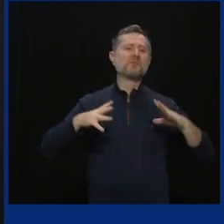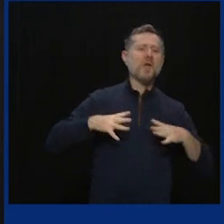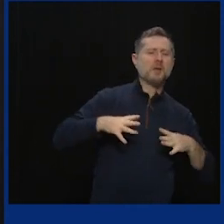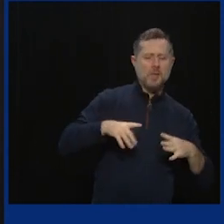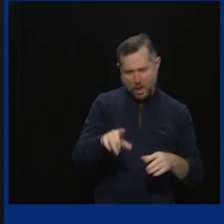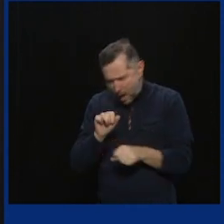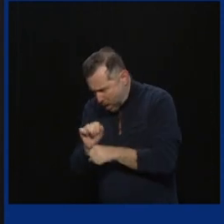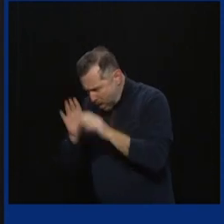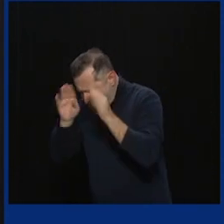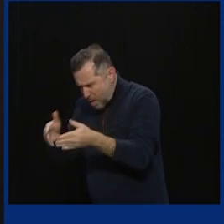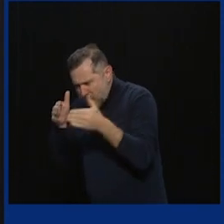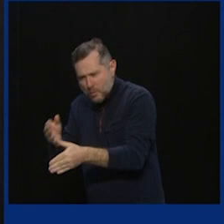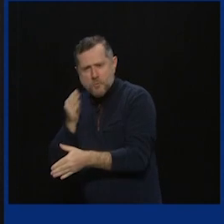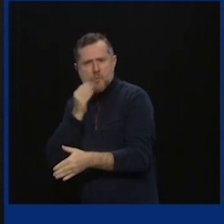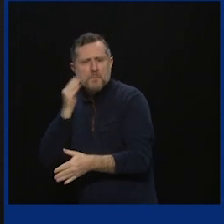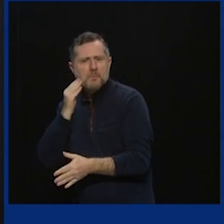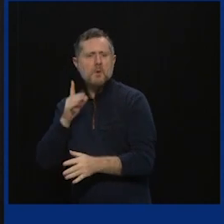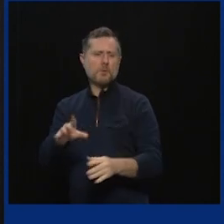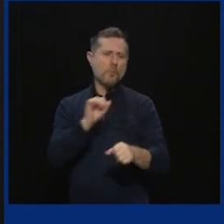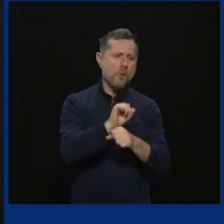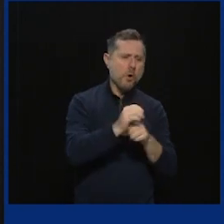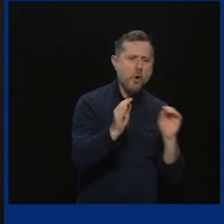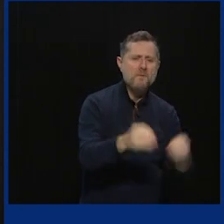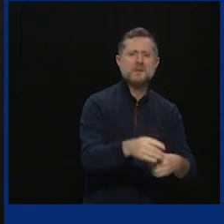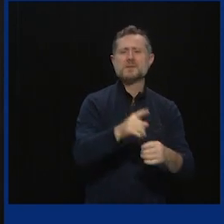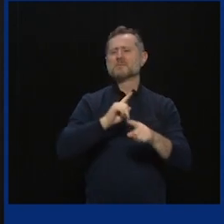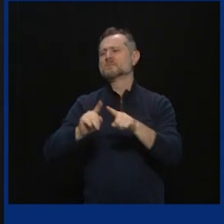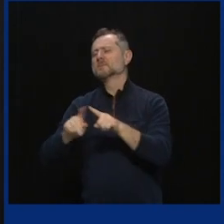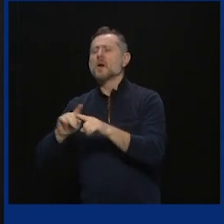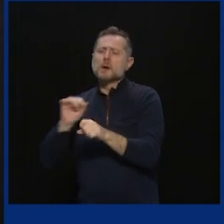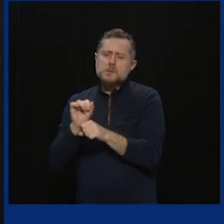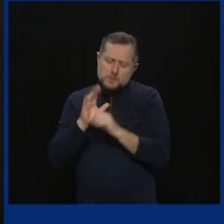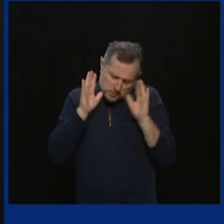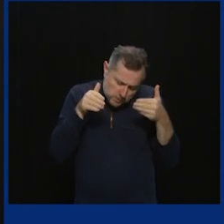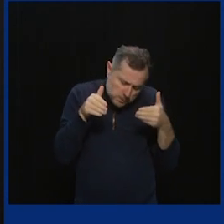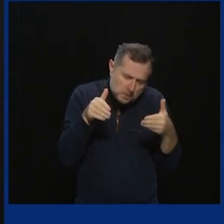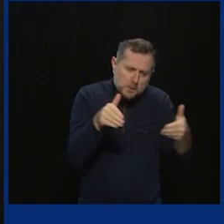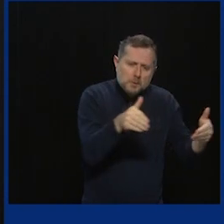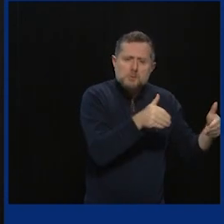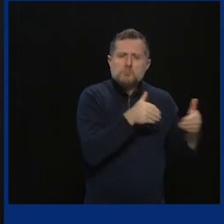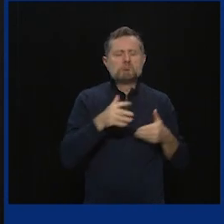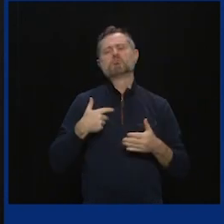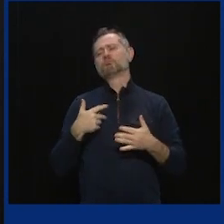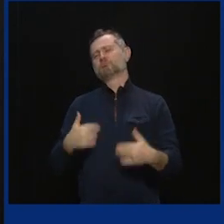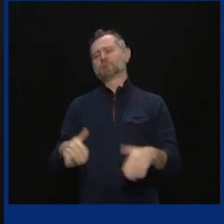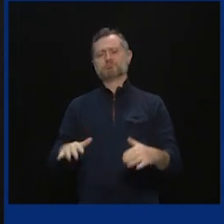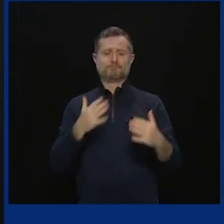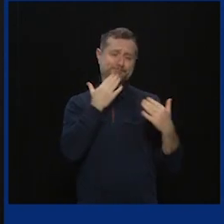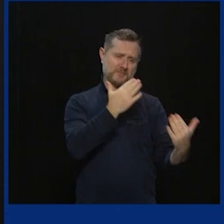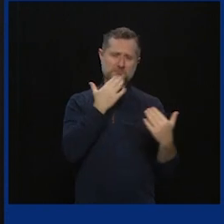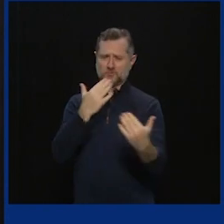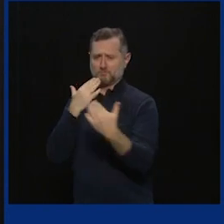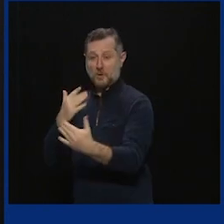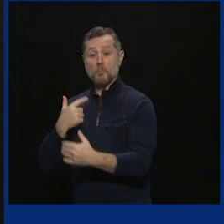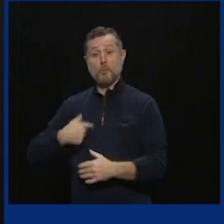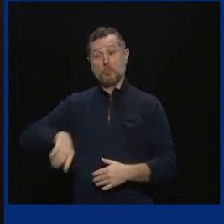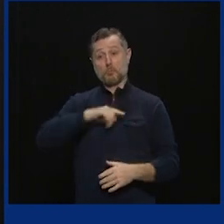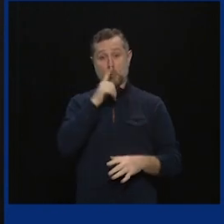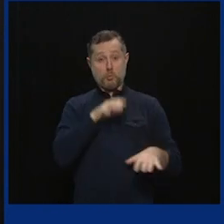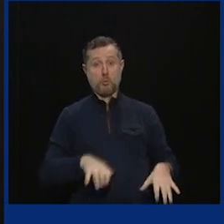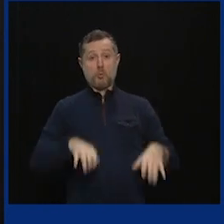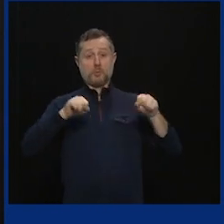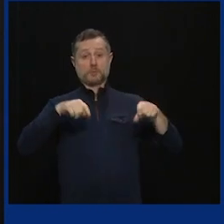they worked really, really hard. I first want to thank, of course, our host, Justin Hugh, president of CCBA. Thank you,